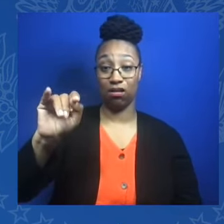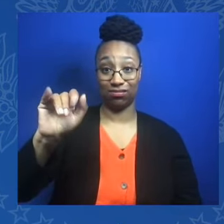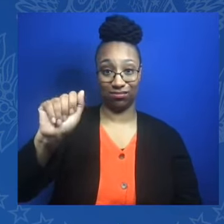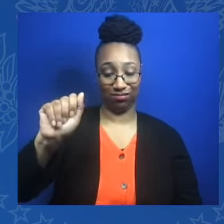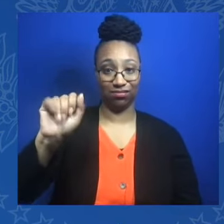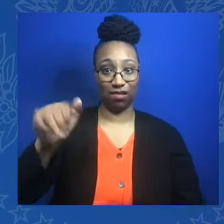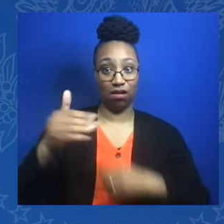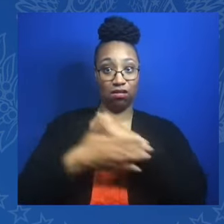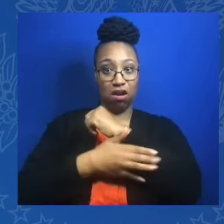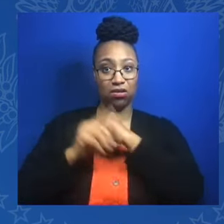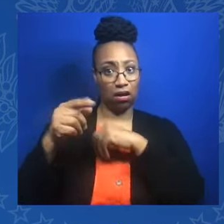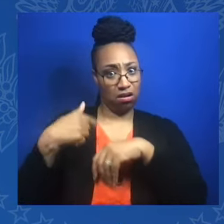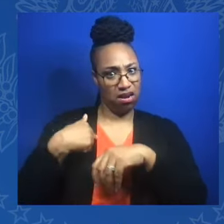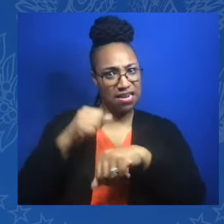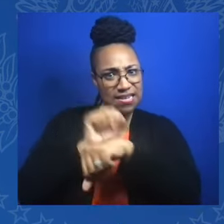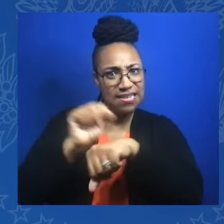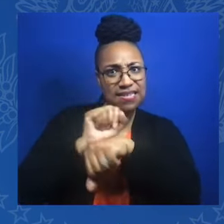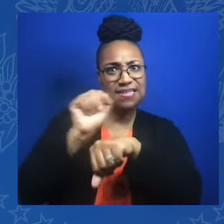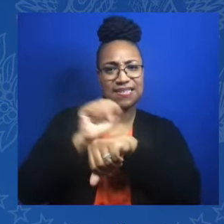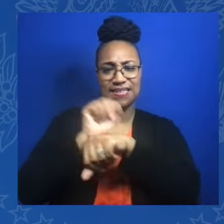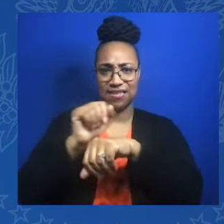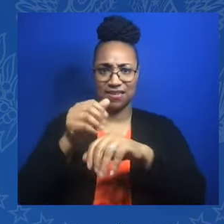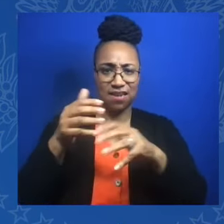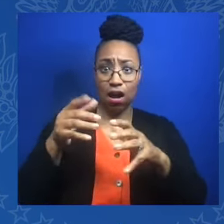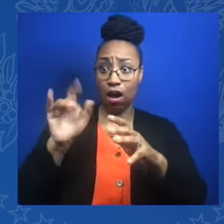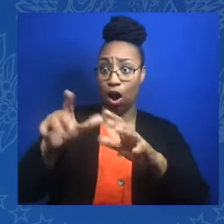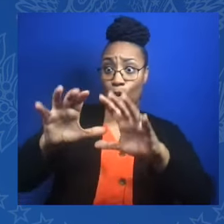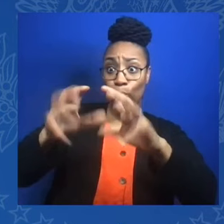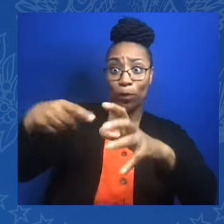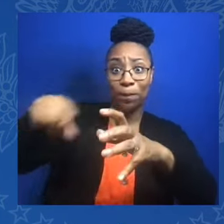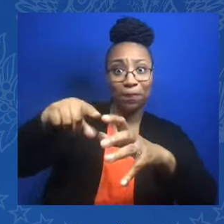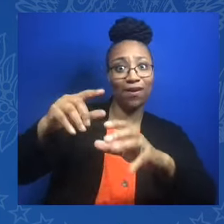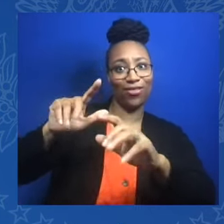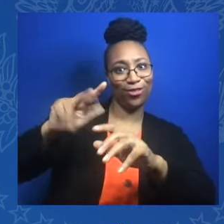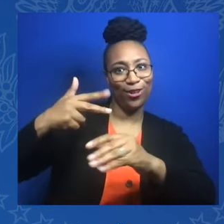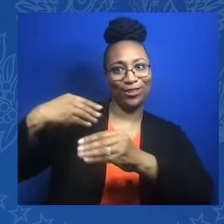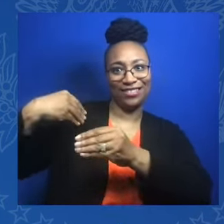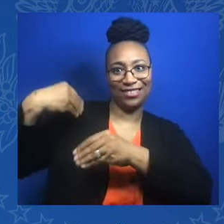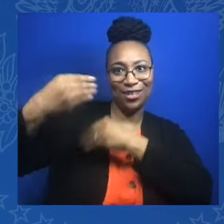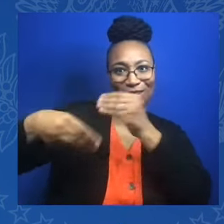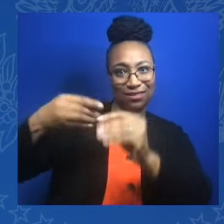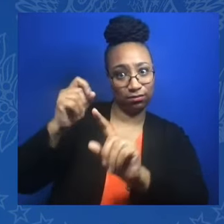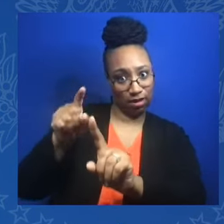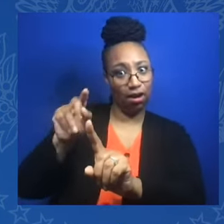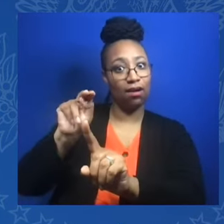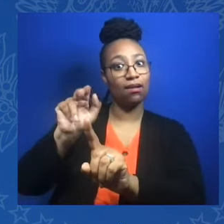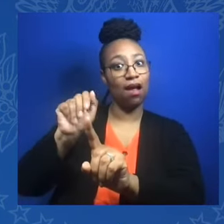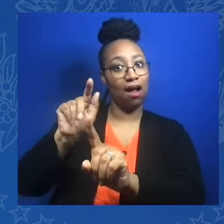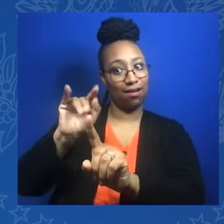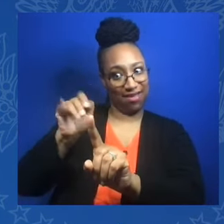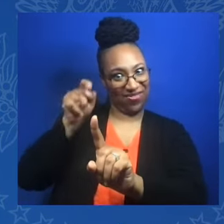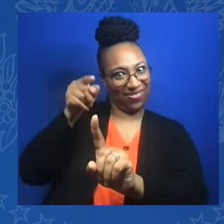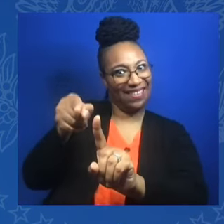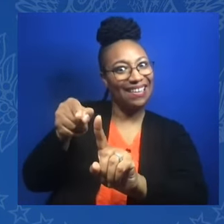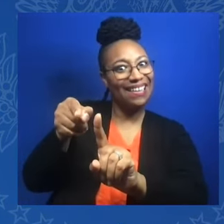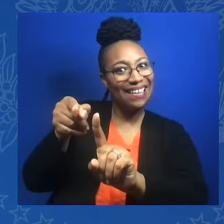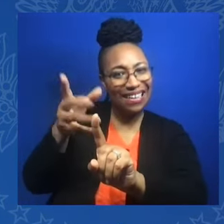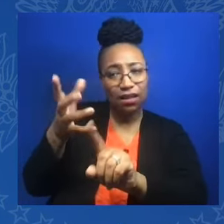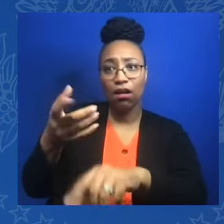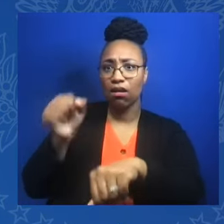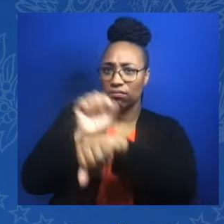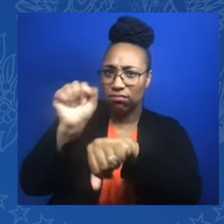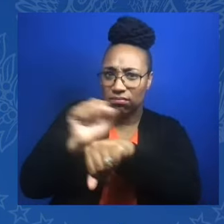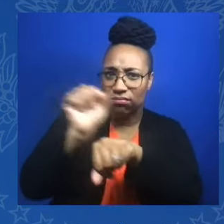of the work that we're doing together and investments we're making for the future, that community will have